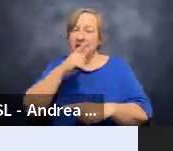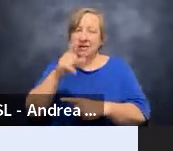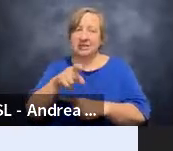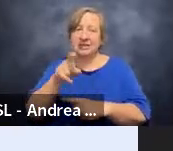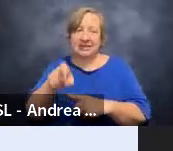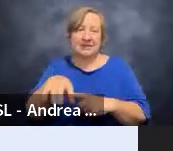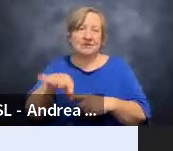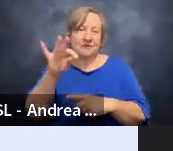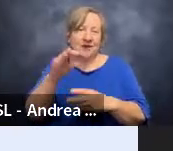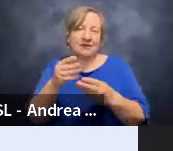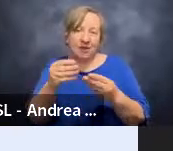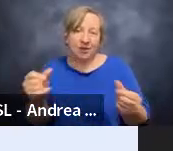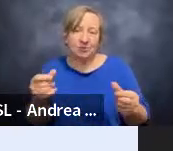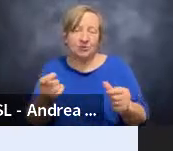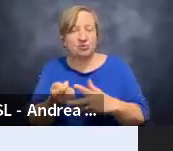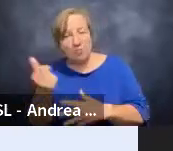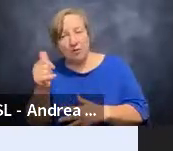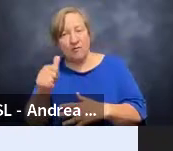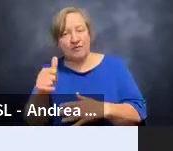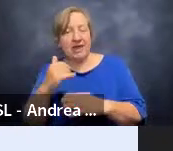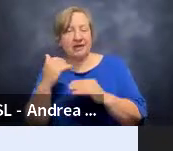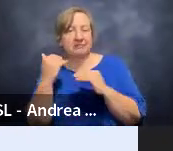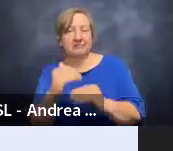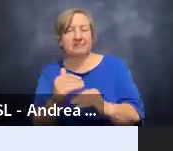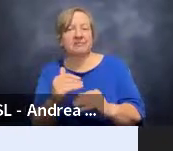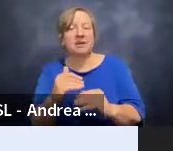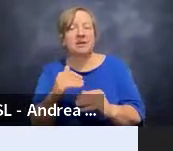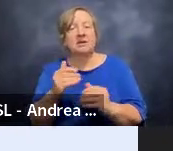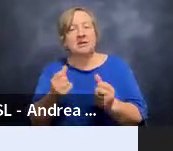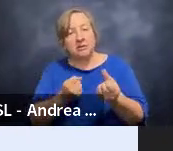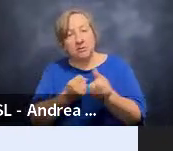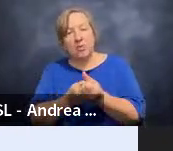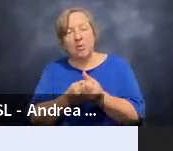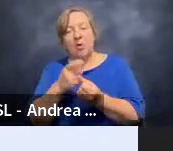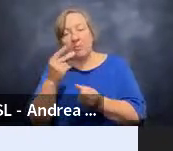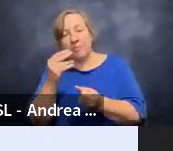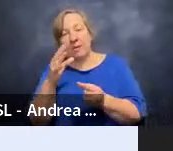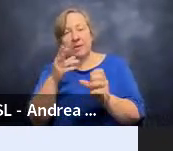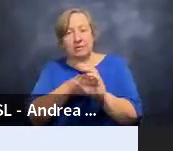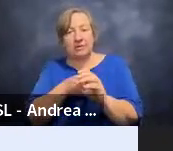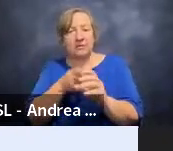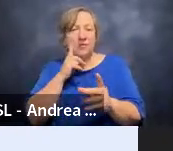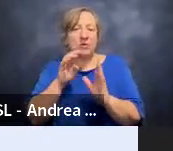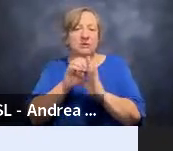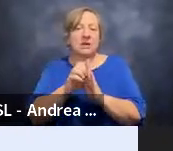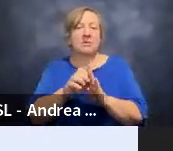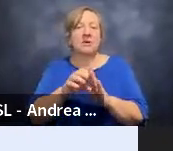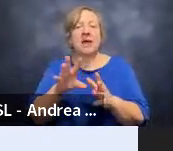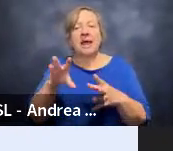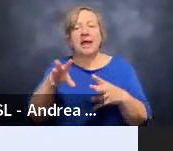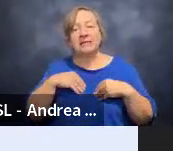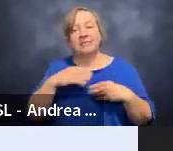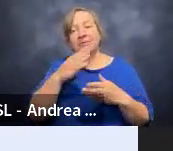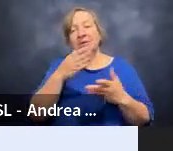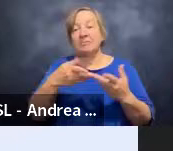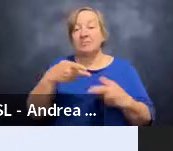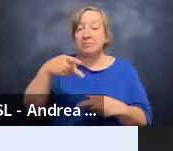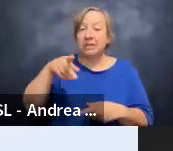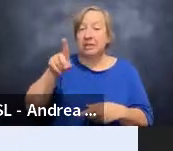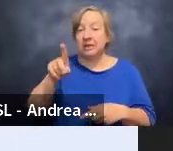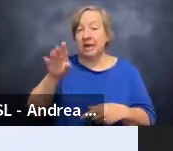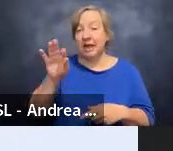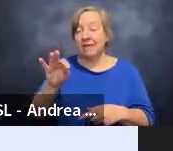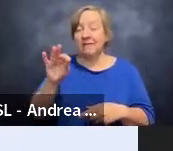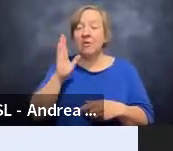found to remove this restriction and support public participation. For example, accepting certain file formats such as PDFs would be